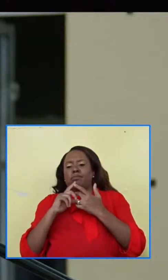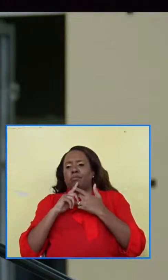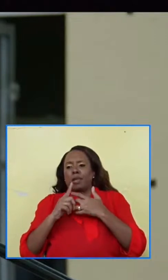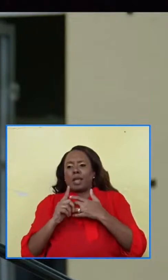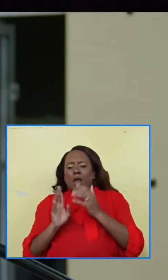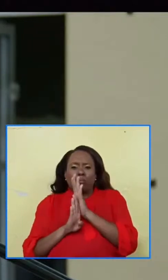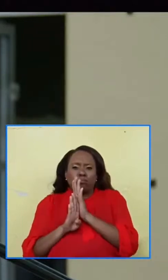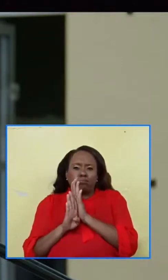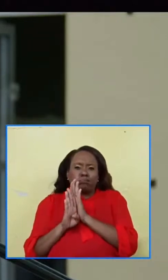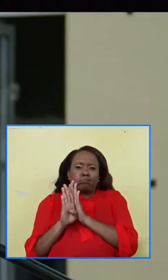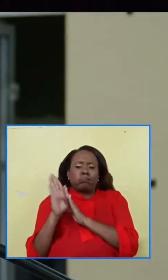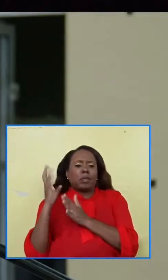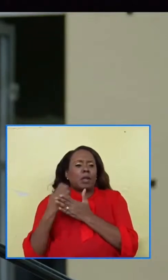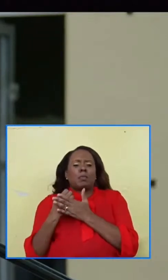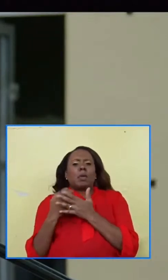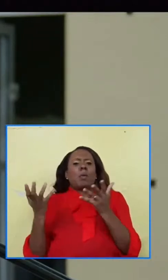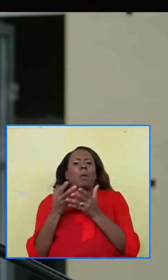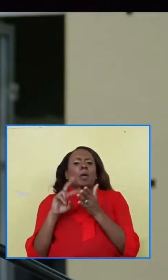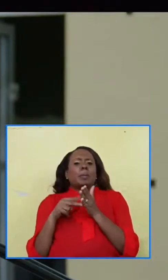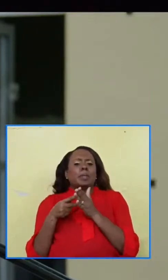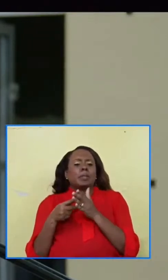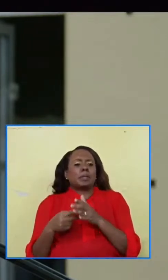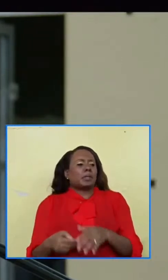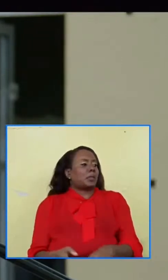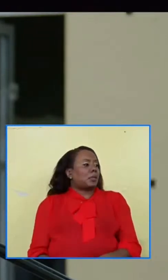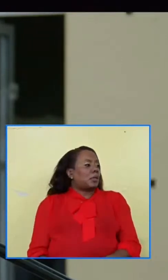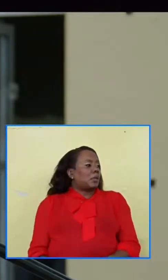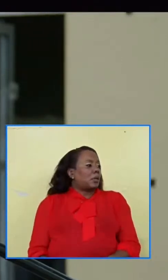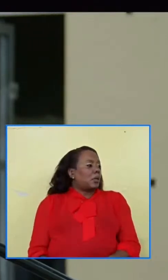growth of the economy?